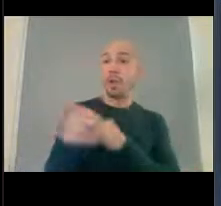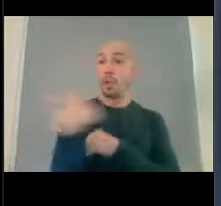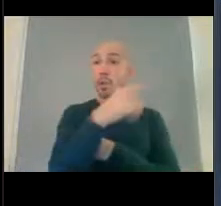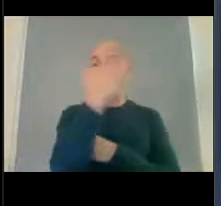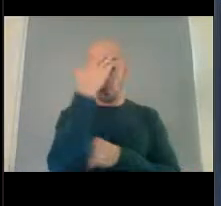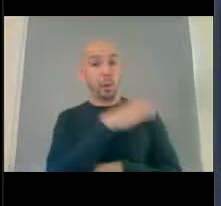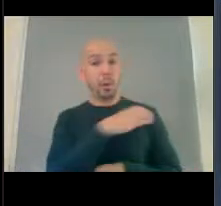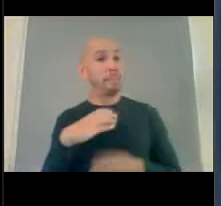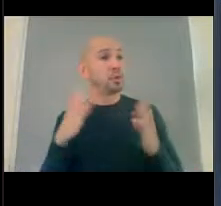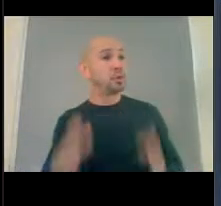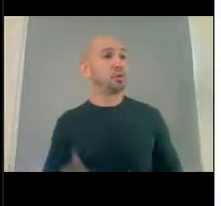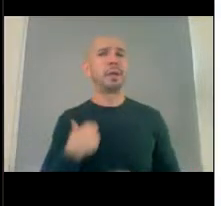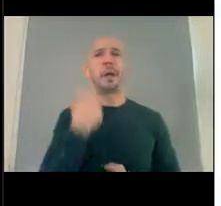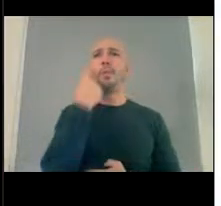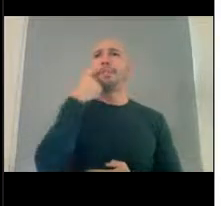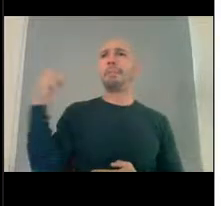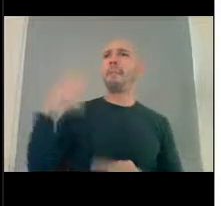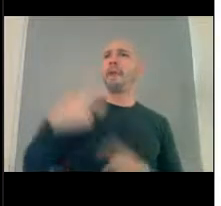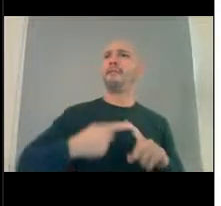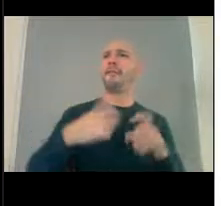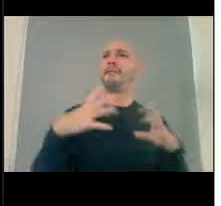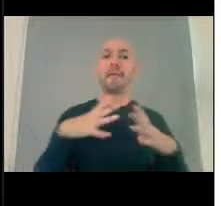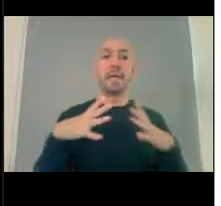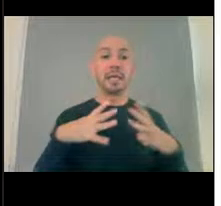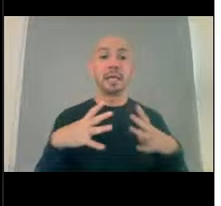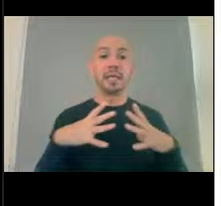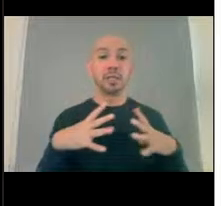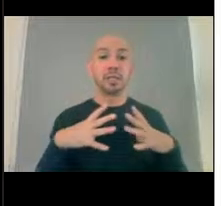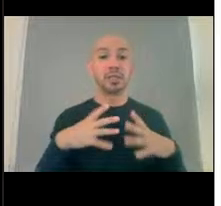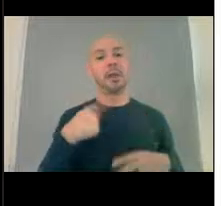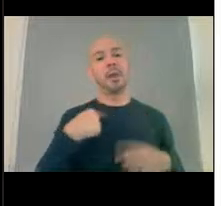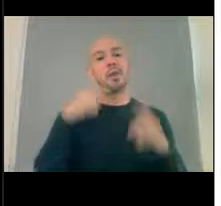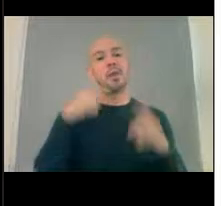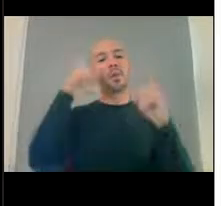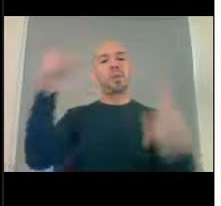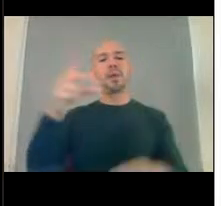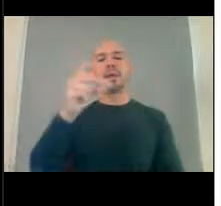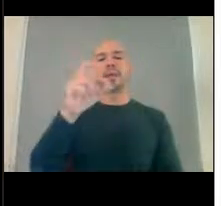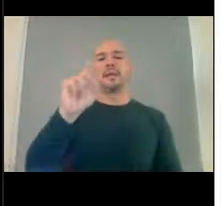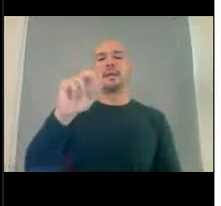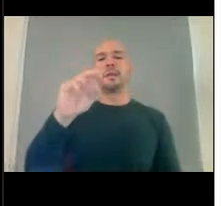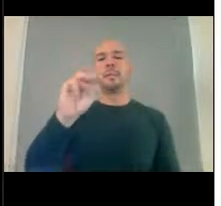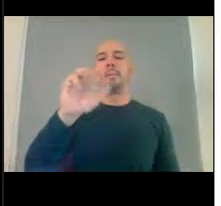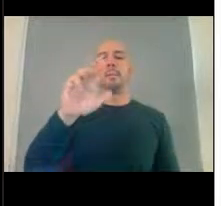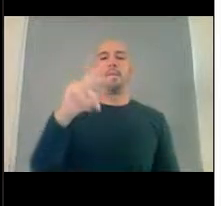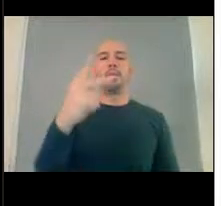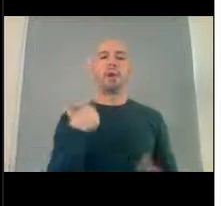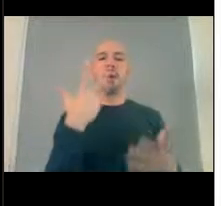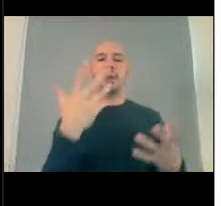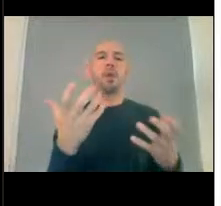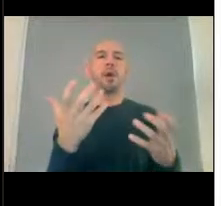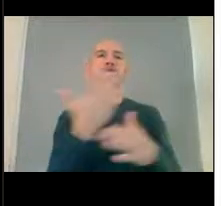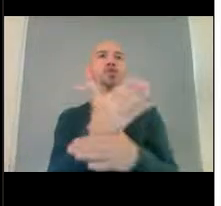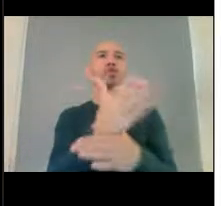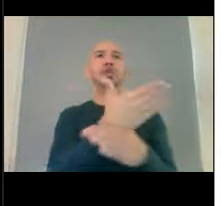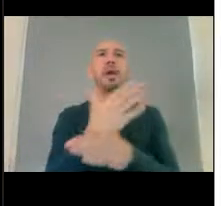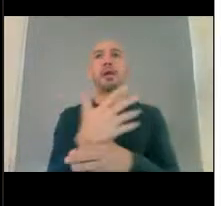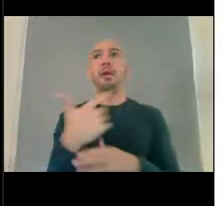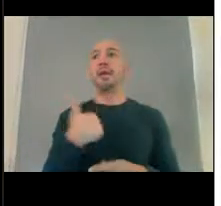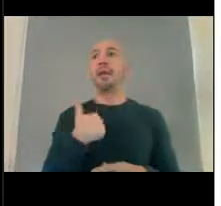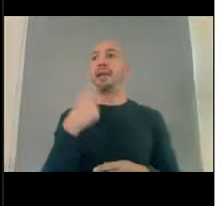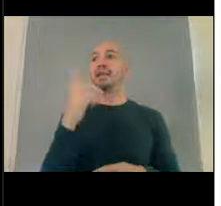recently returned from a vacation in uh in denmark so i did want to share a little bit about it uh yeah i spent a lot of time in